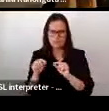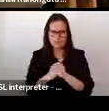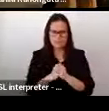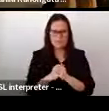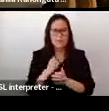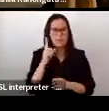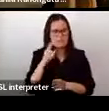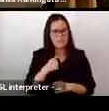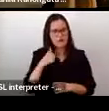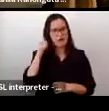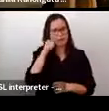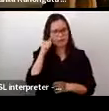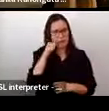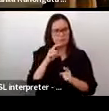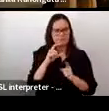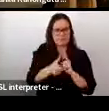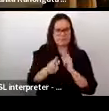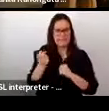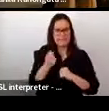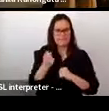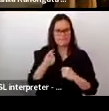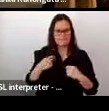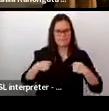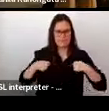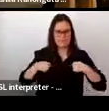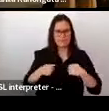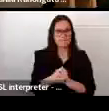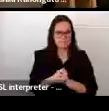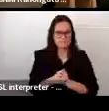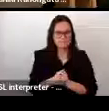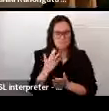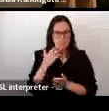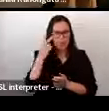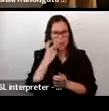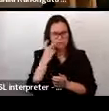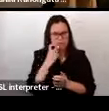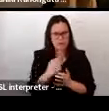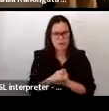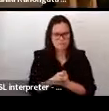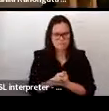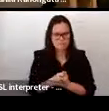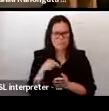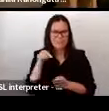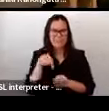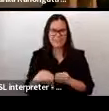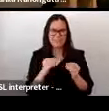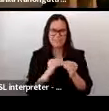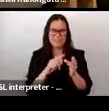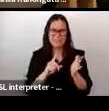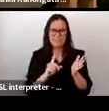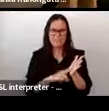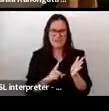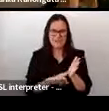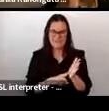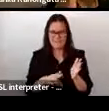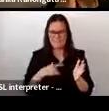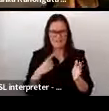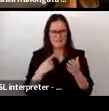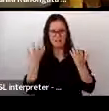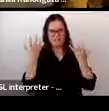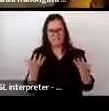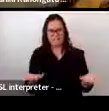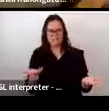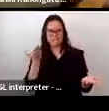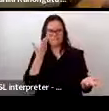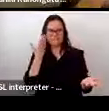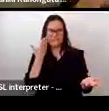of age. This bill, from where I'm sitting, feels like a monumental slap in the face for people with disabilities